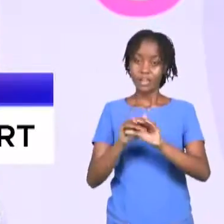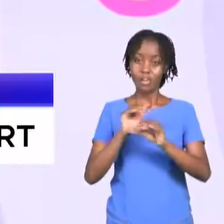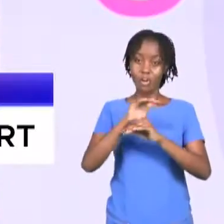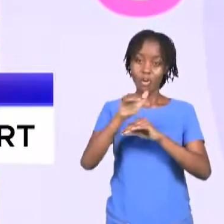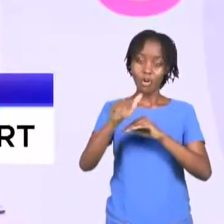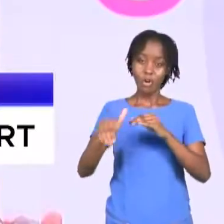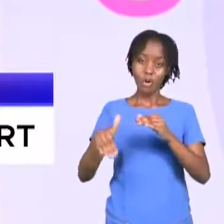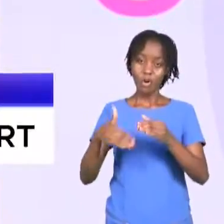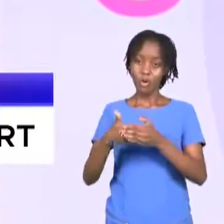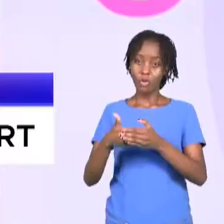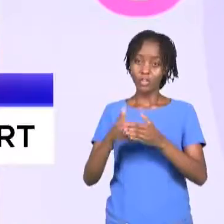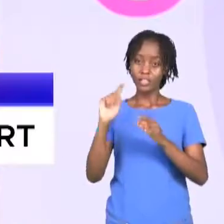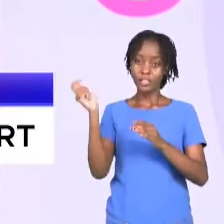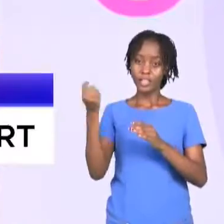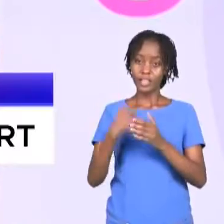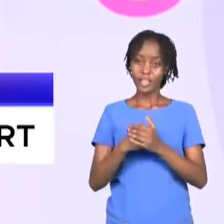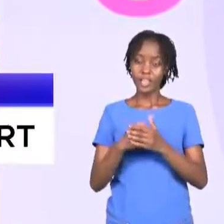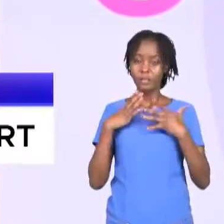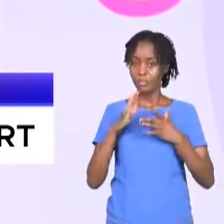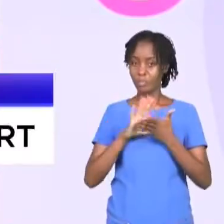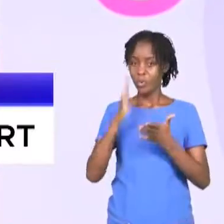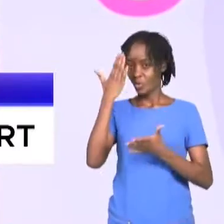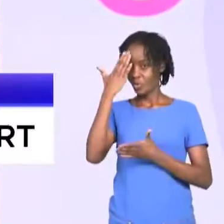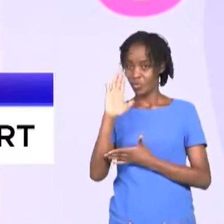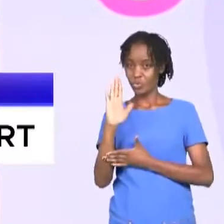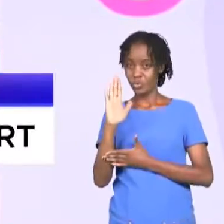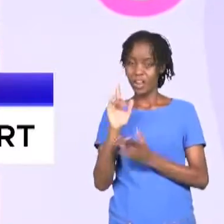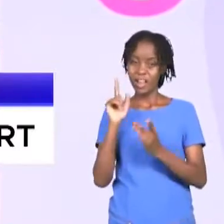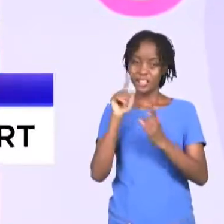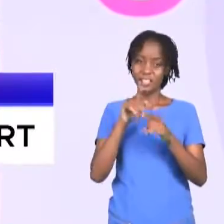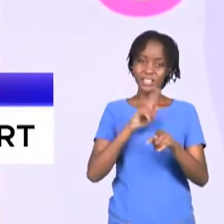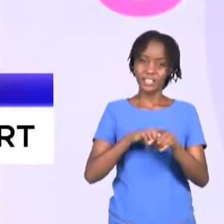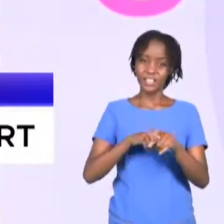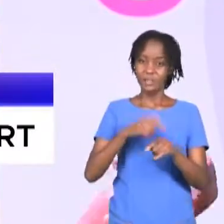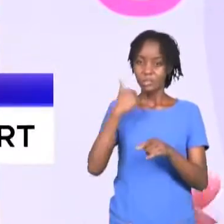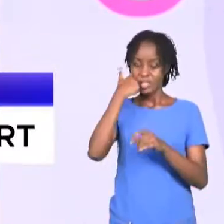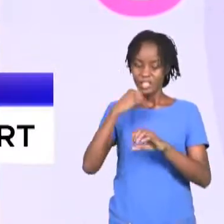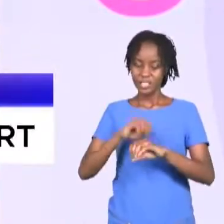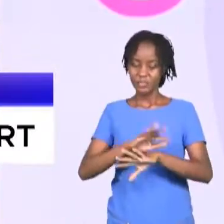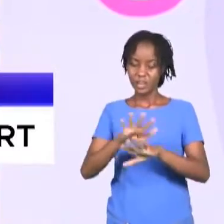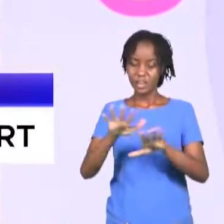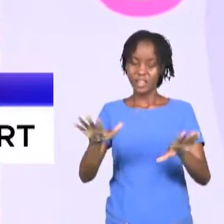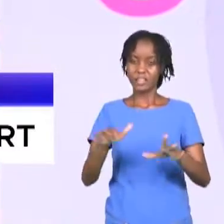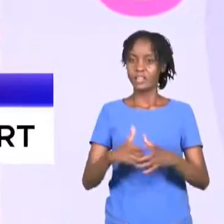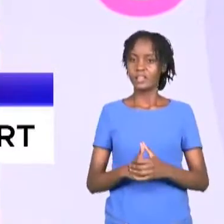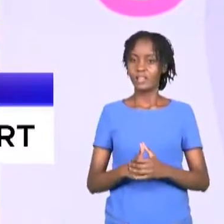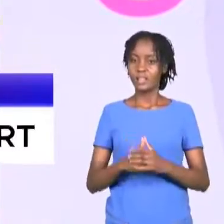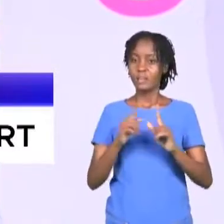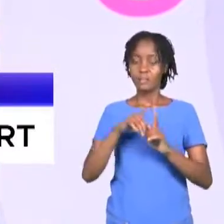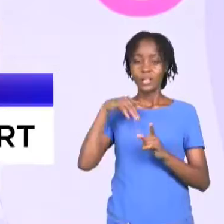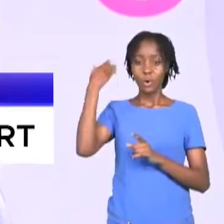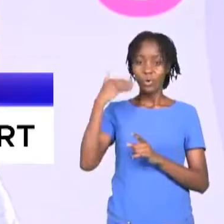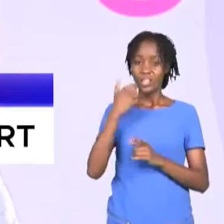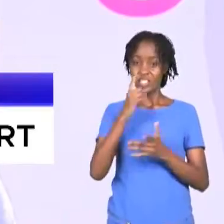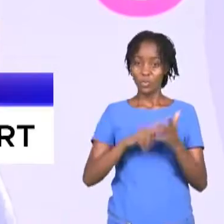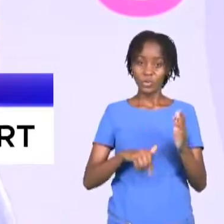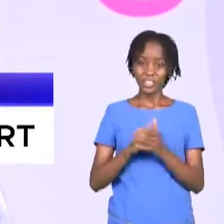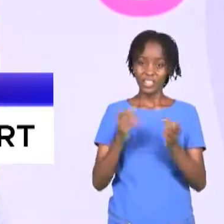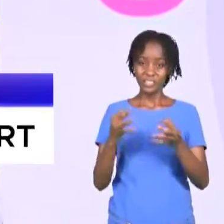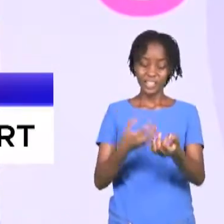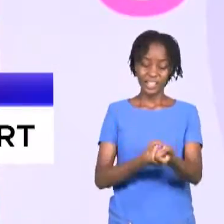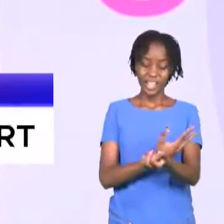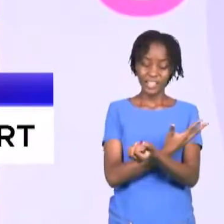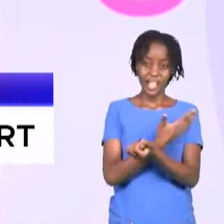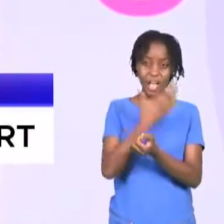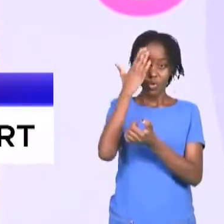saa ile ugonjwa imezidi sana, lakini ni muhimu kwa sababu tunaambiwa kila wakati. Ugonjwa ya kansa ikijulikana mapema iko